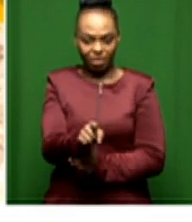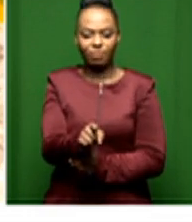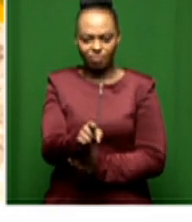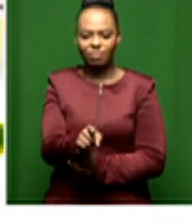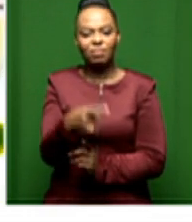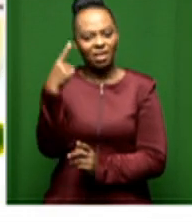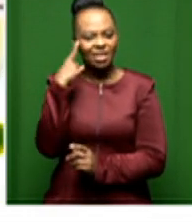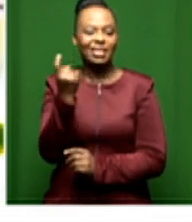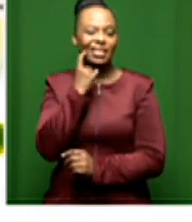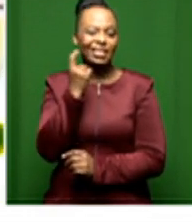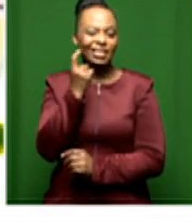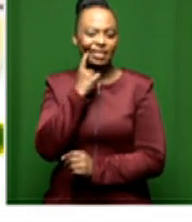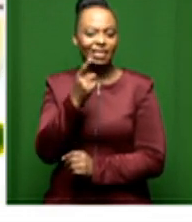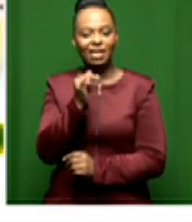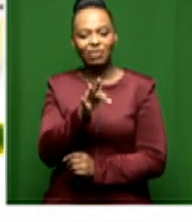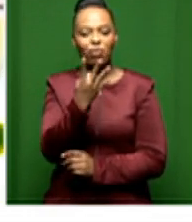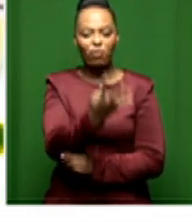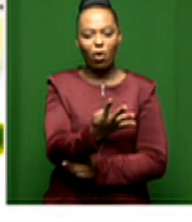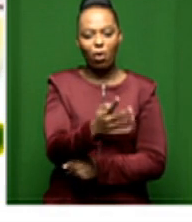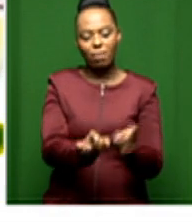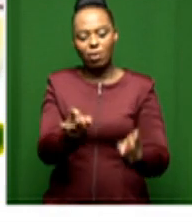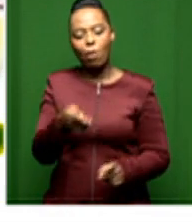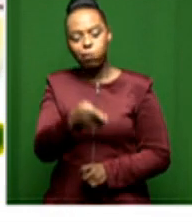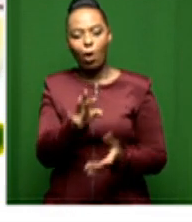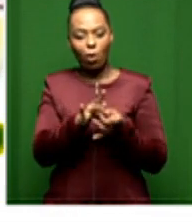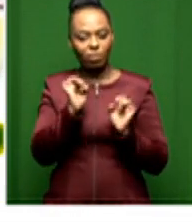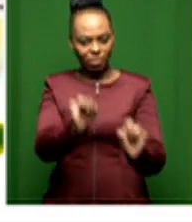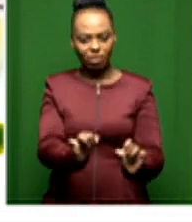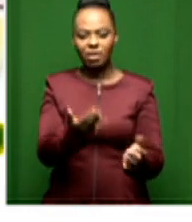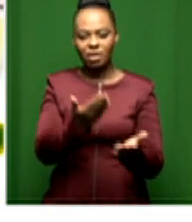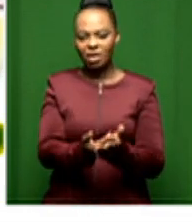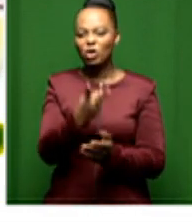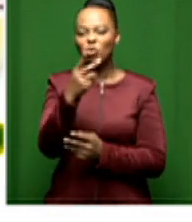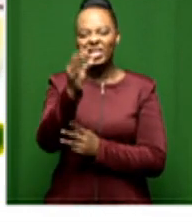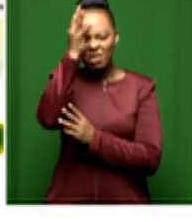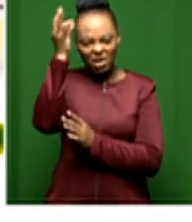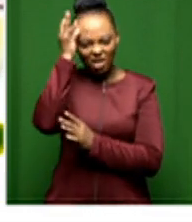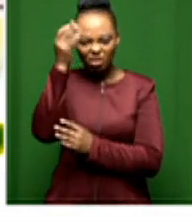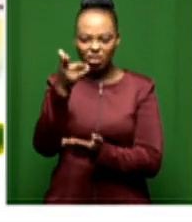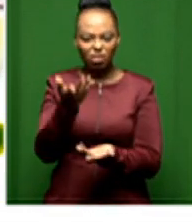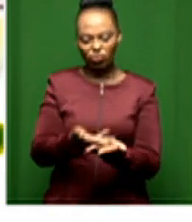If there's 4 people at the house, you can do it for 4 in less than 20 minutes, 30.